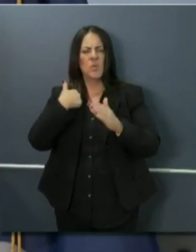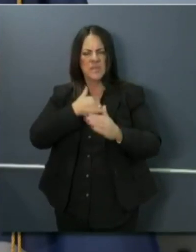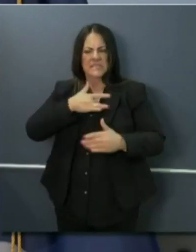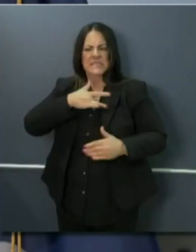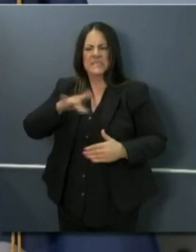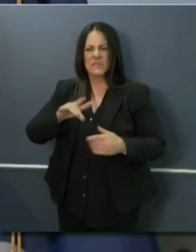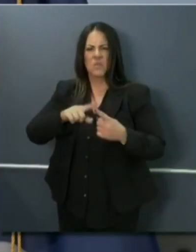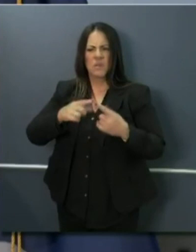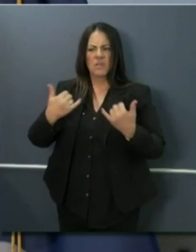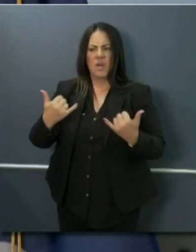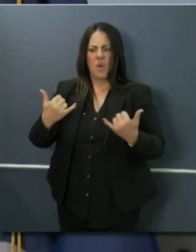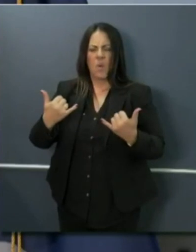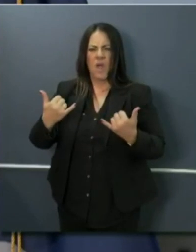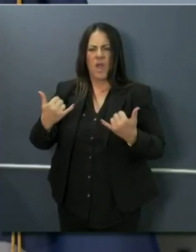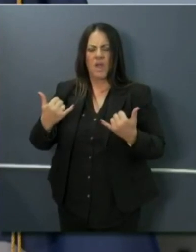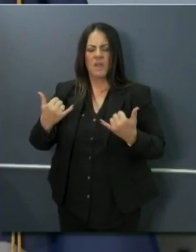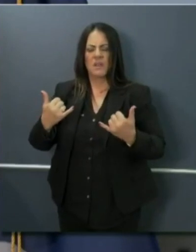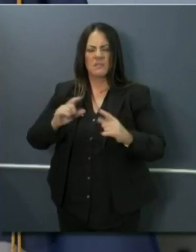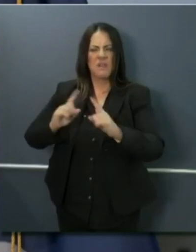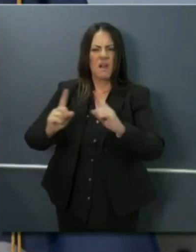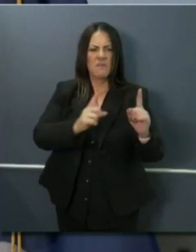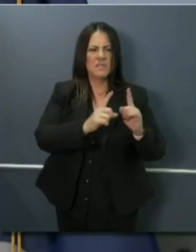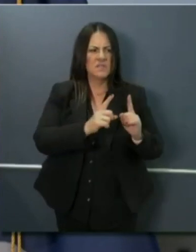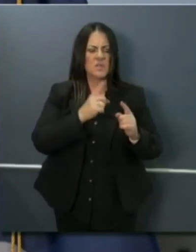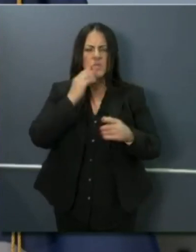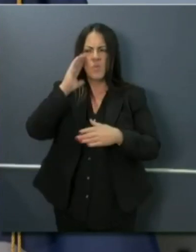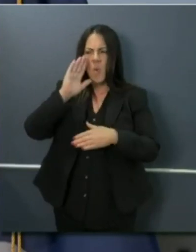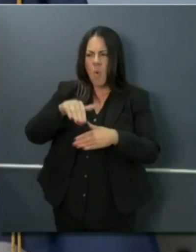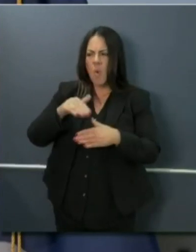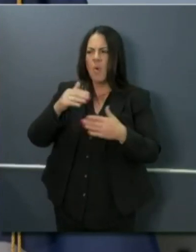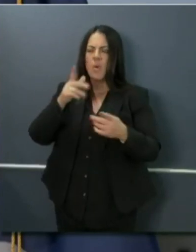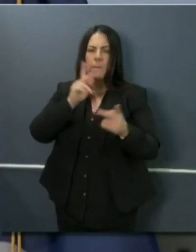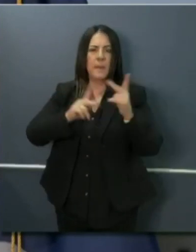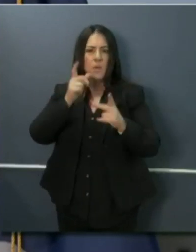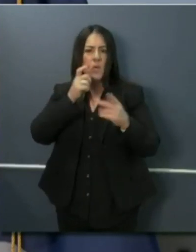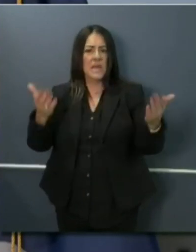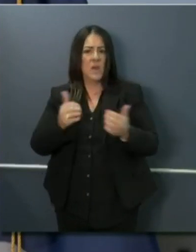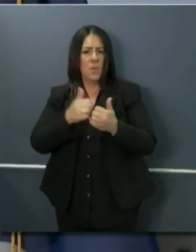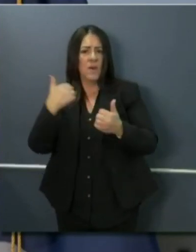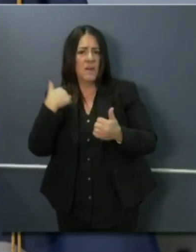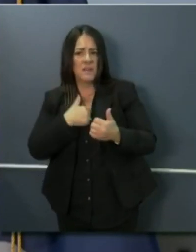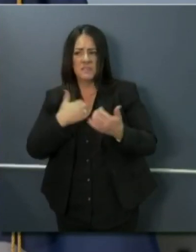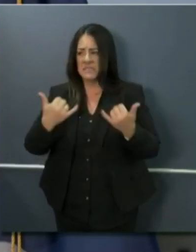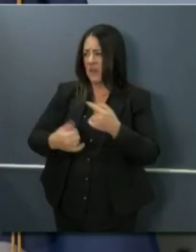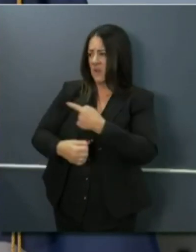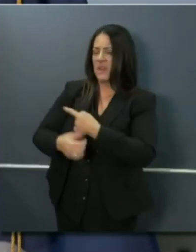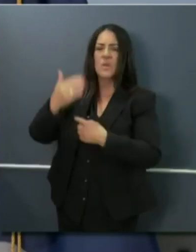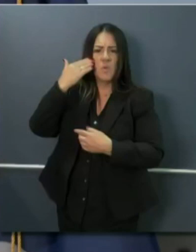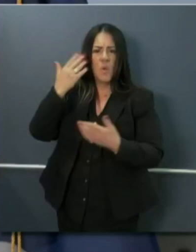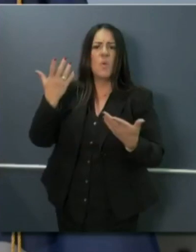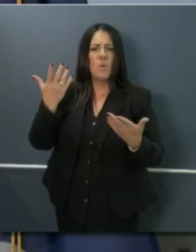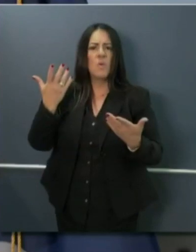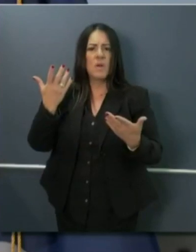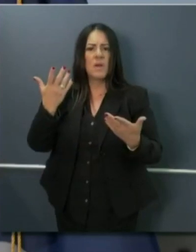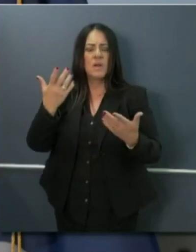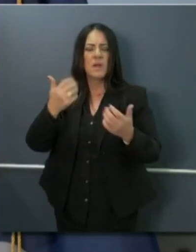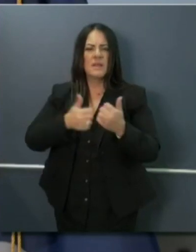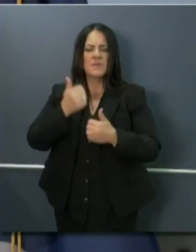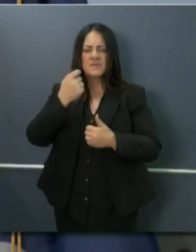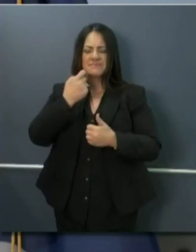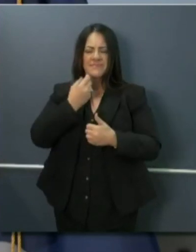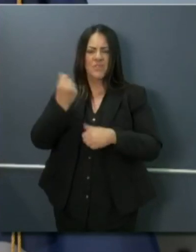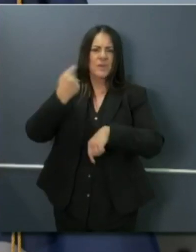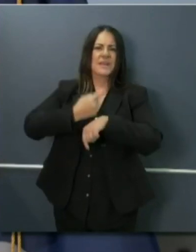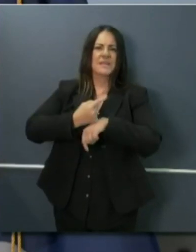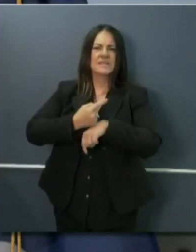ongoing conversations with a number of people who are here with us now and haven't been as much in recent days,